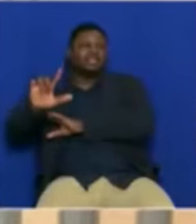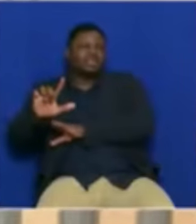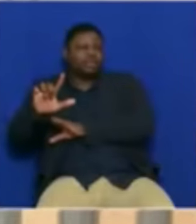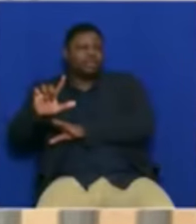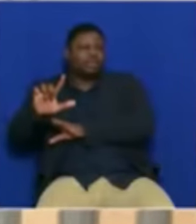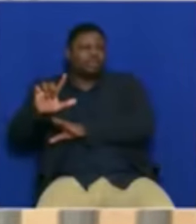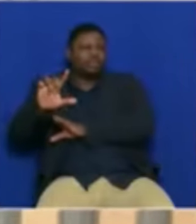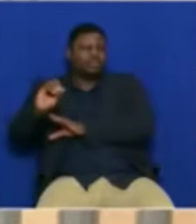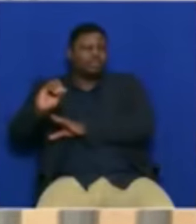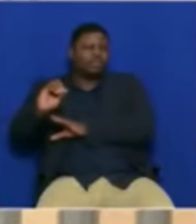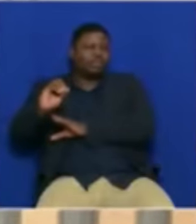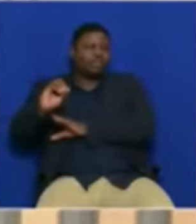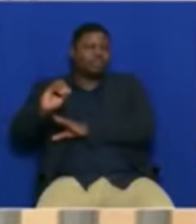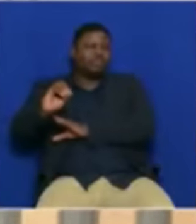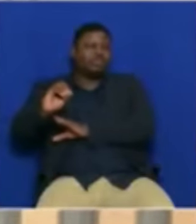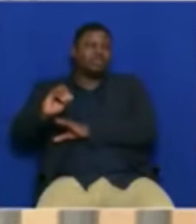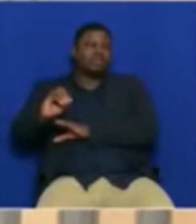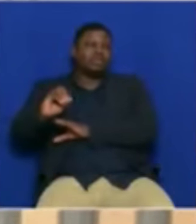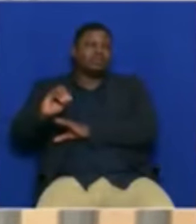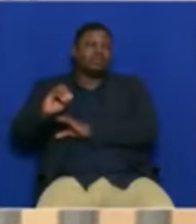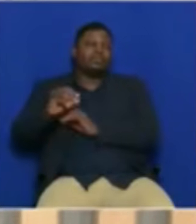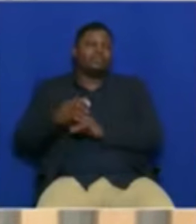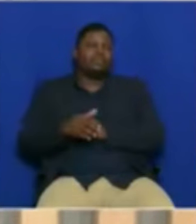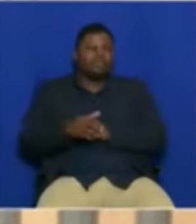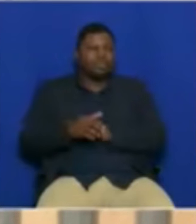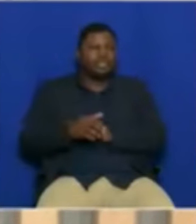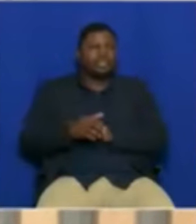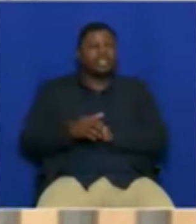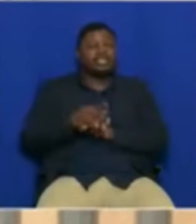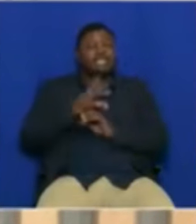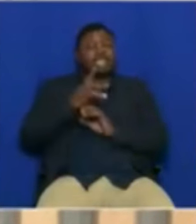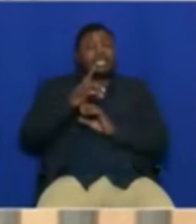at 403, the minutes